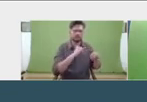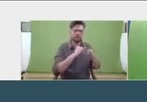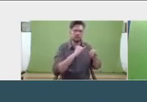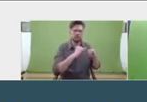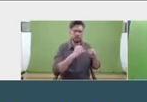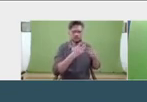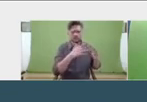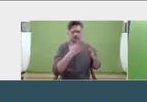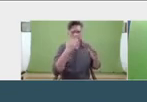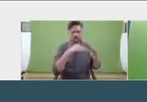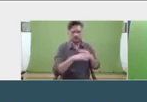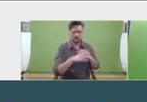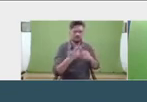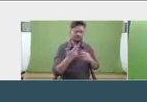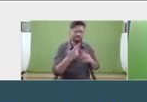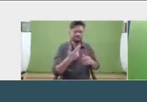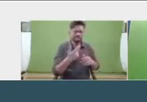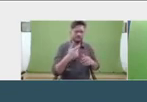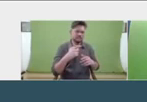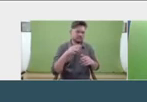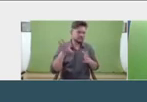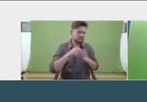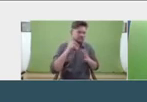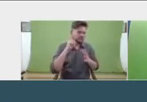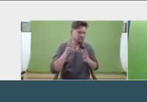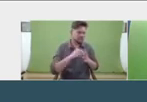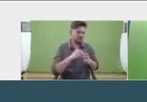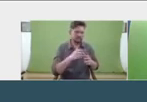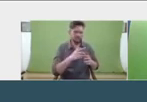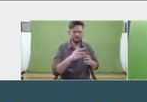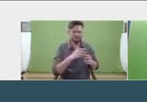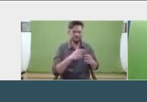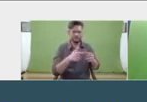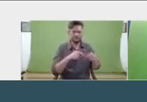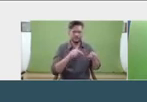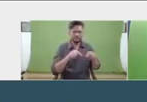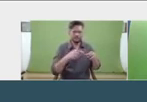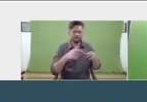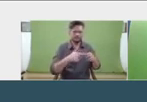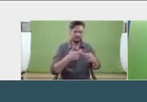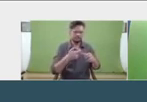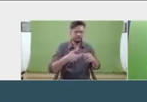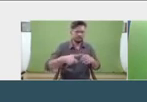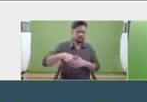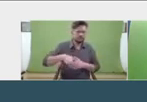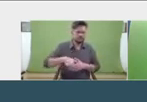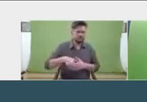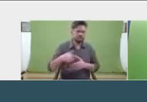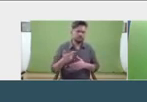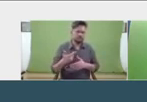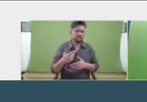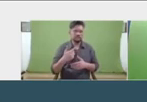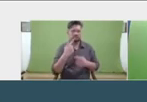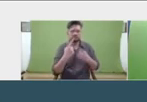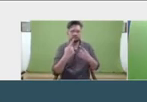question with a hidden recorder or something like a location of a certain store which floor and that happened to be in the second floor